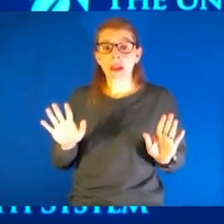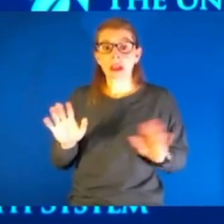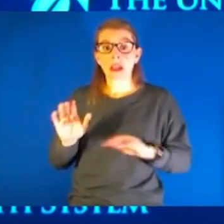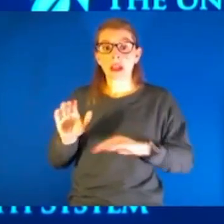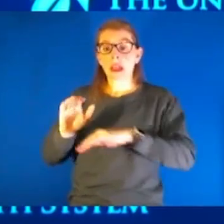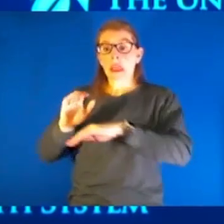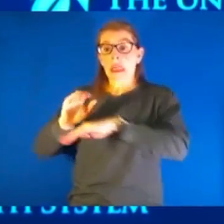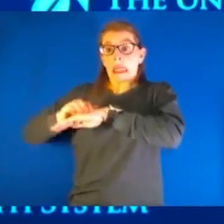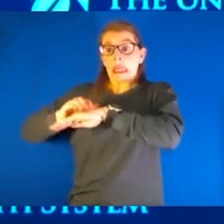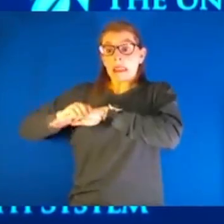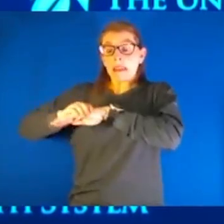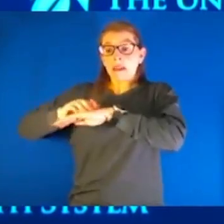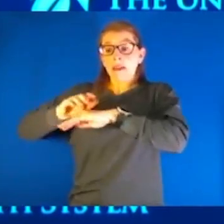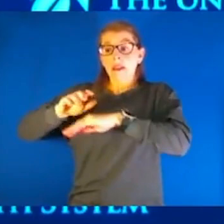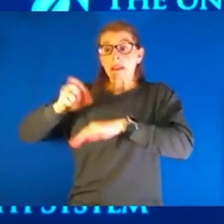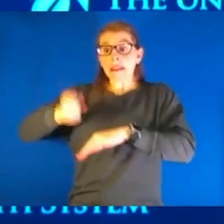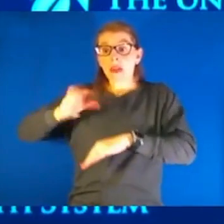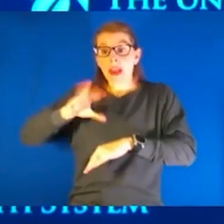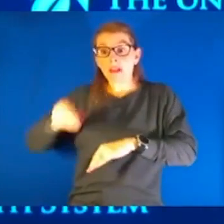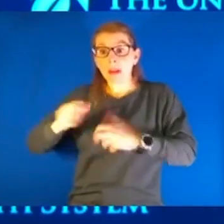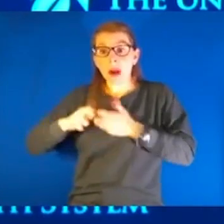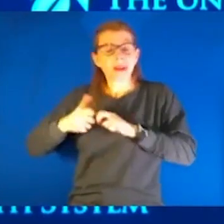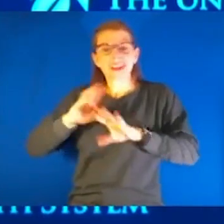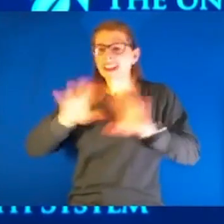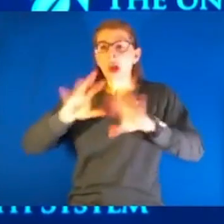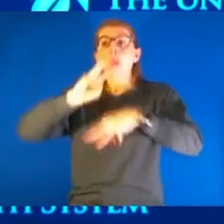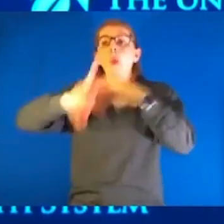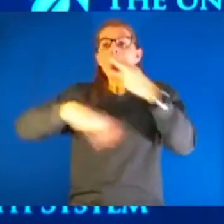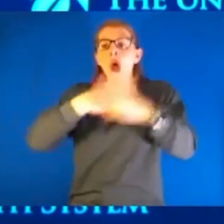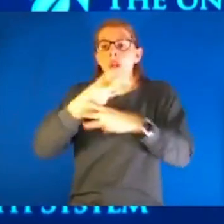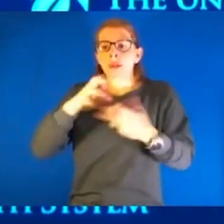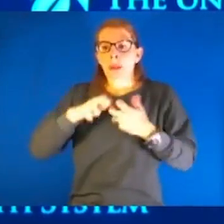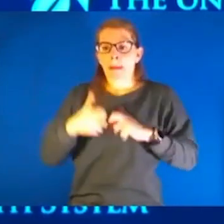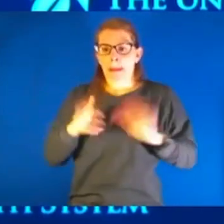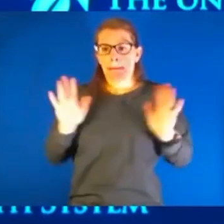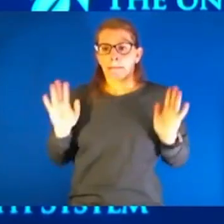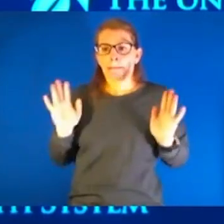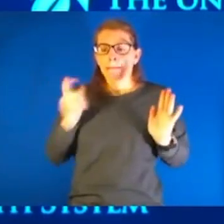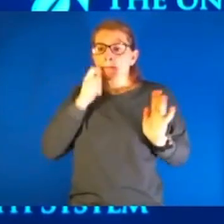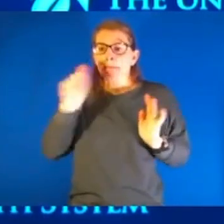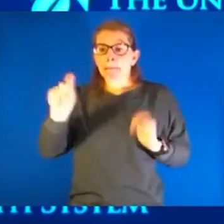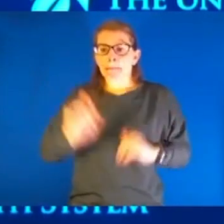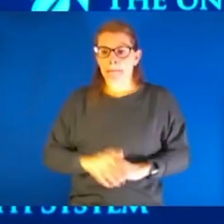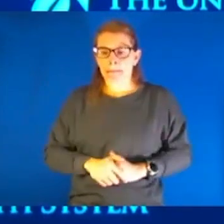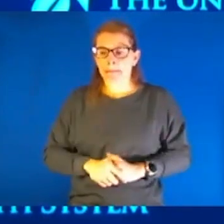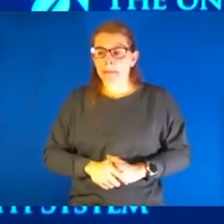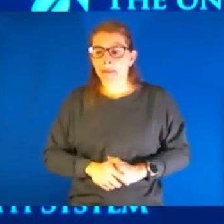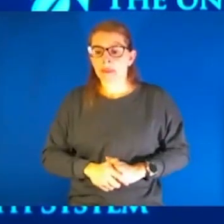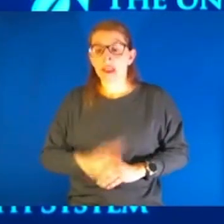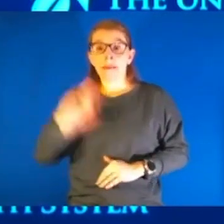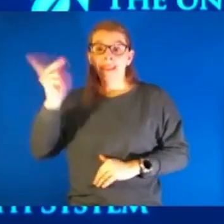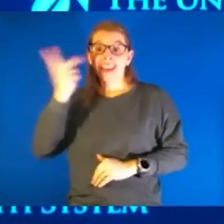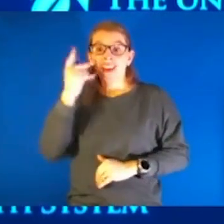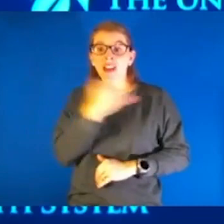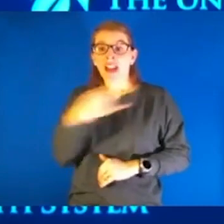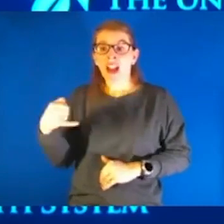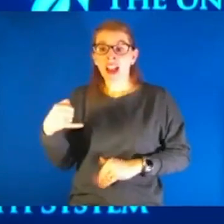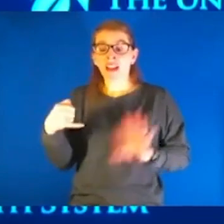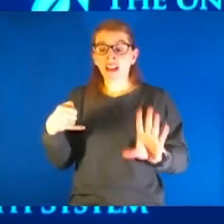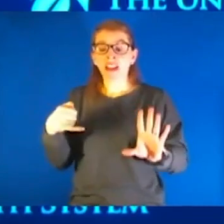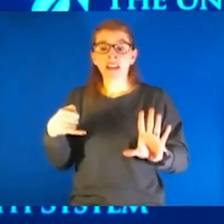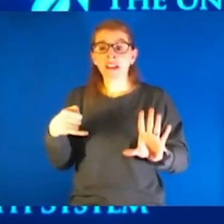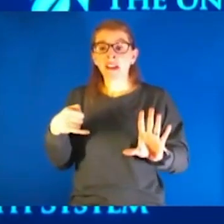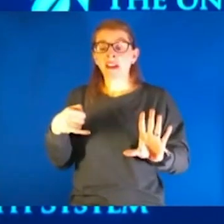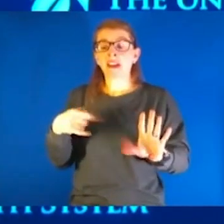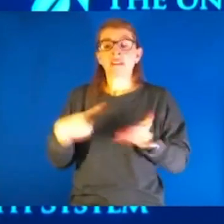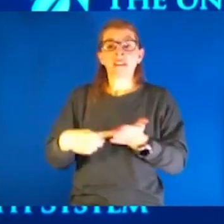problem. It's not a South African problem. It's a world problem. And we like to draw political lines around it. And sometimes